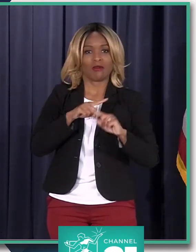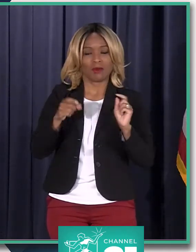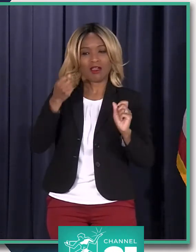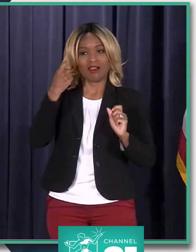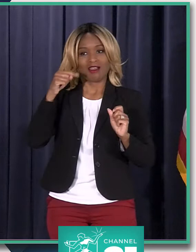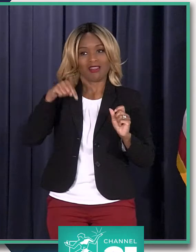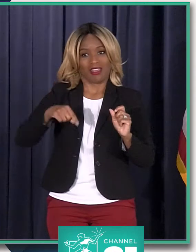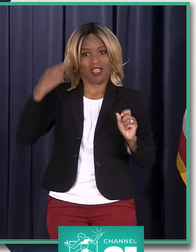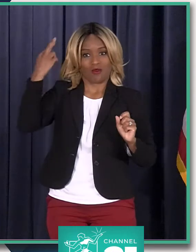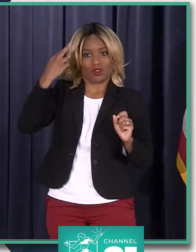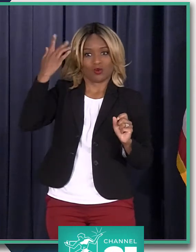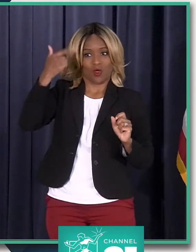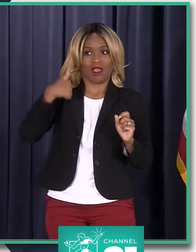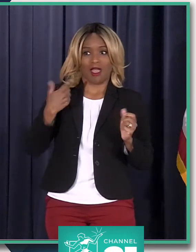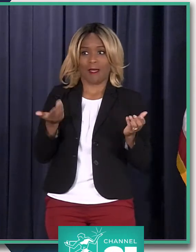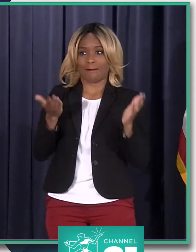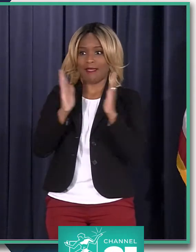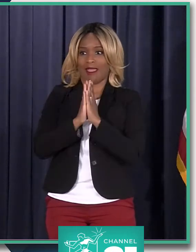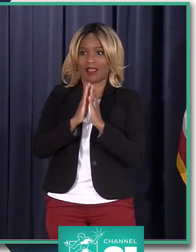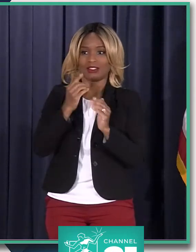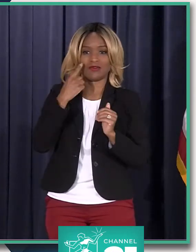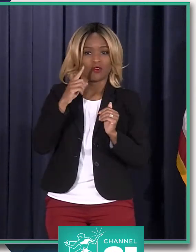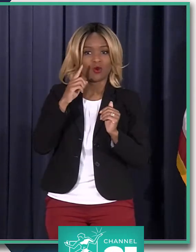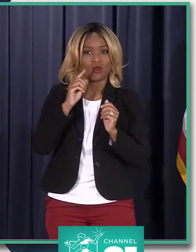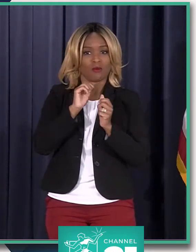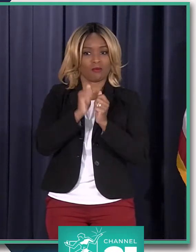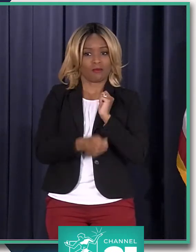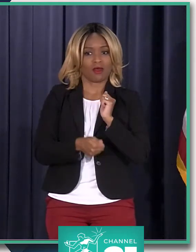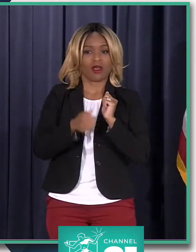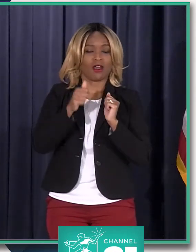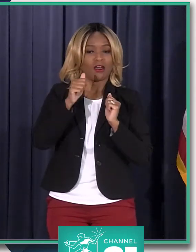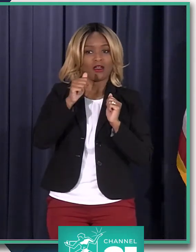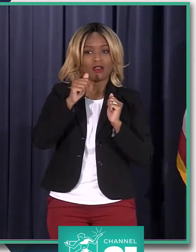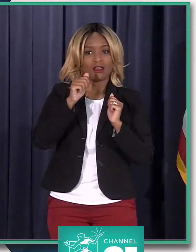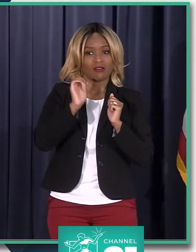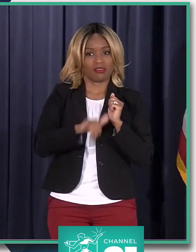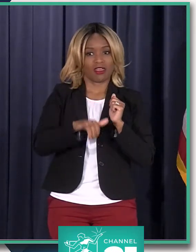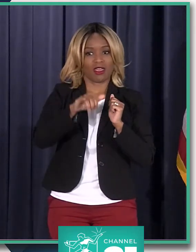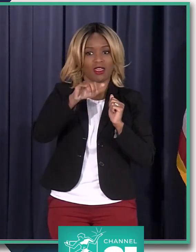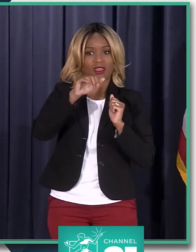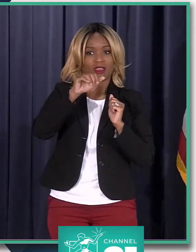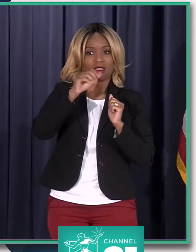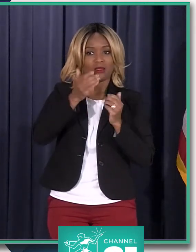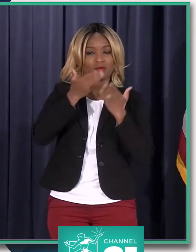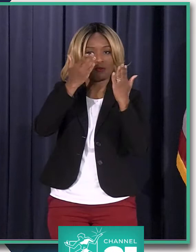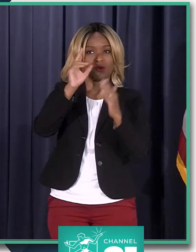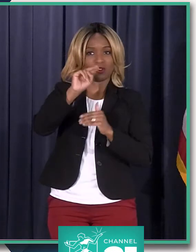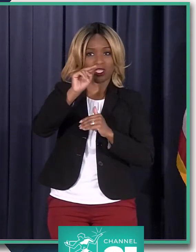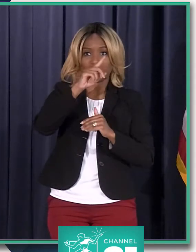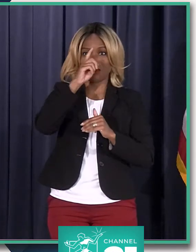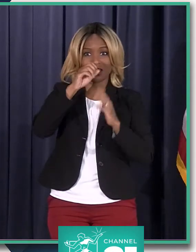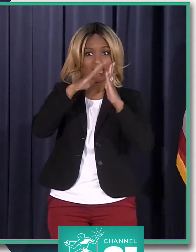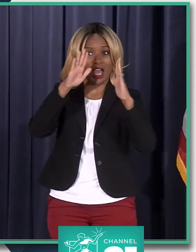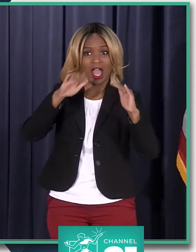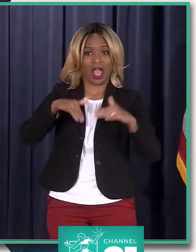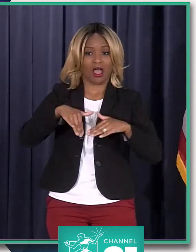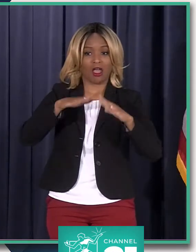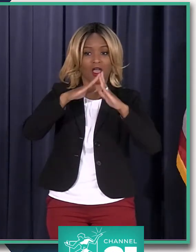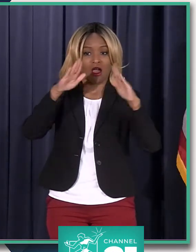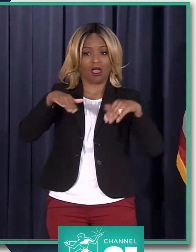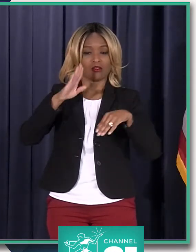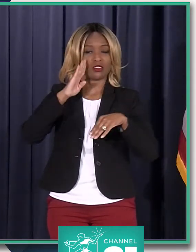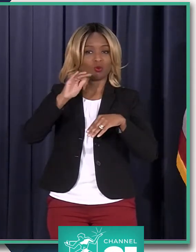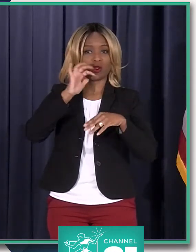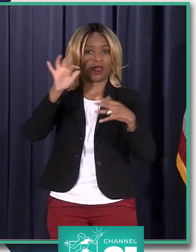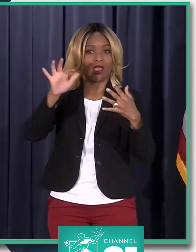is the reason why I'm asking for this bond issue. These houses won't demolish themselves. And the federal government did more than their